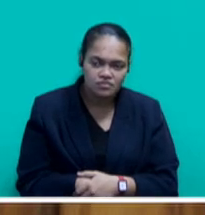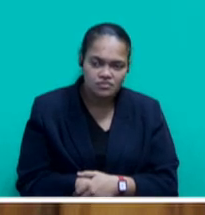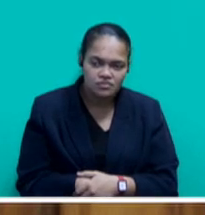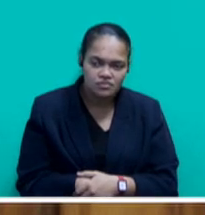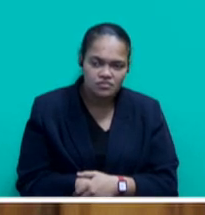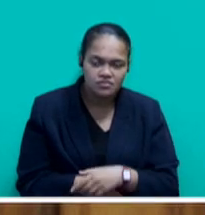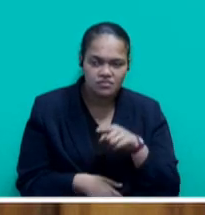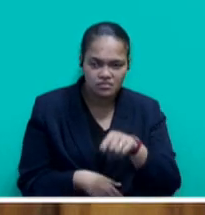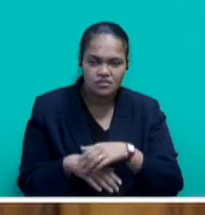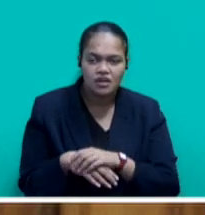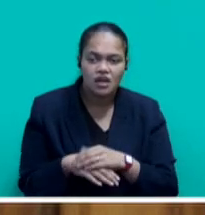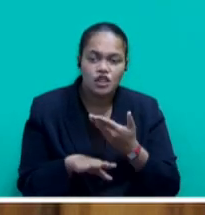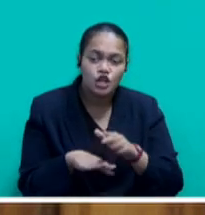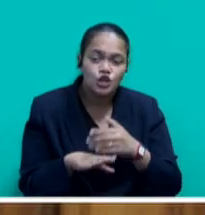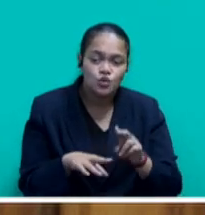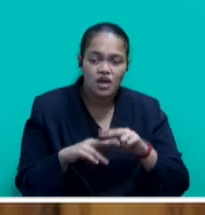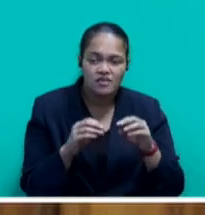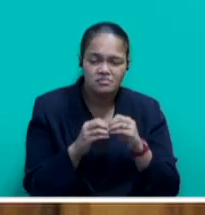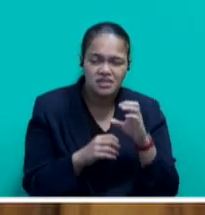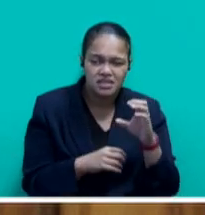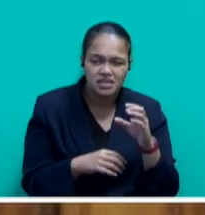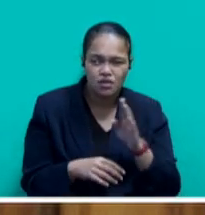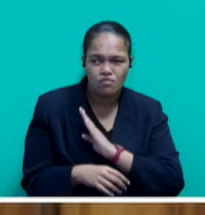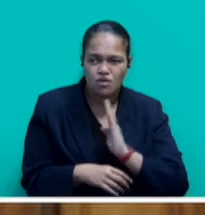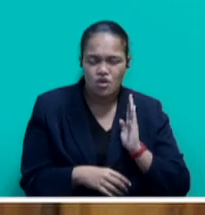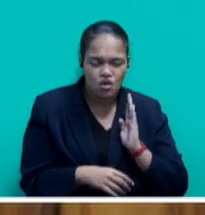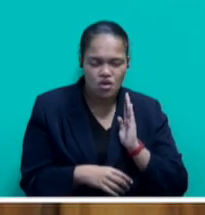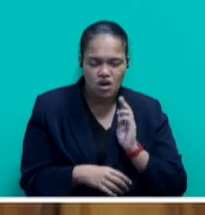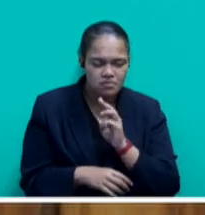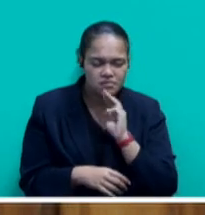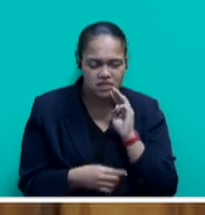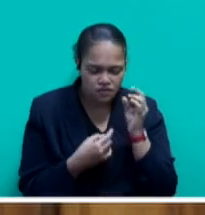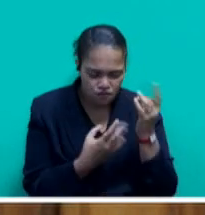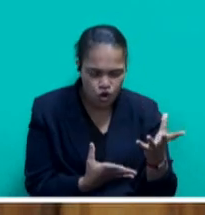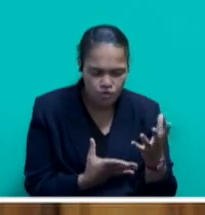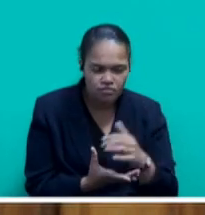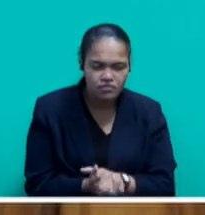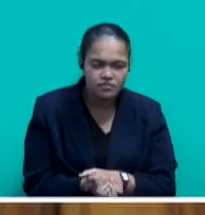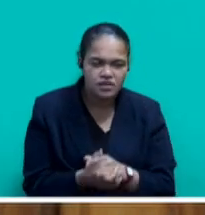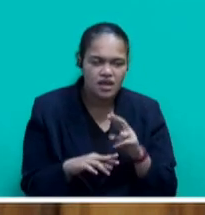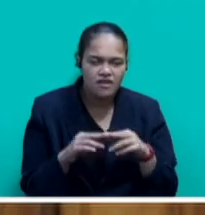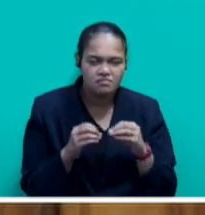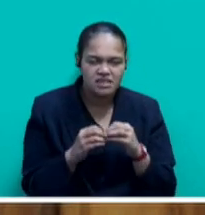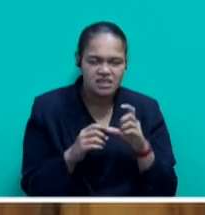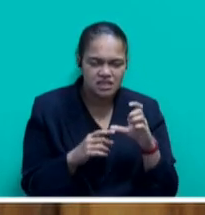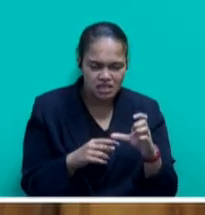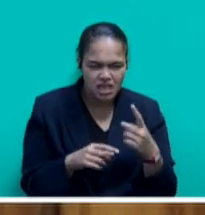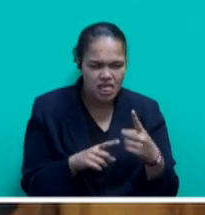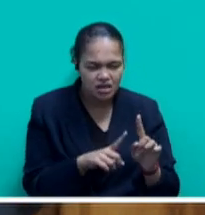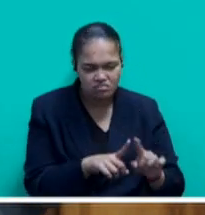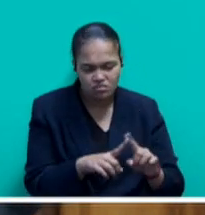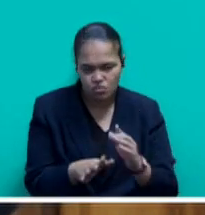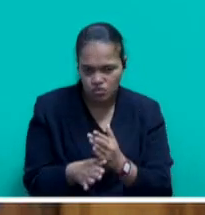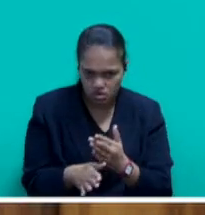had alleged that the new FBC board opted to misinform the media about FBC and its operations. Mr.